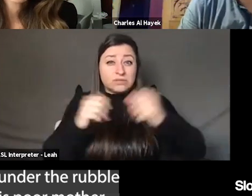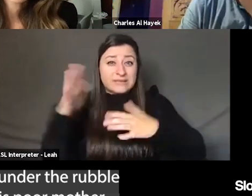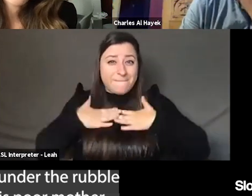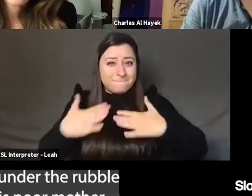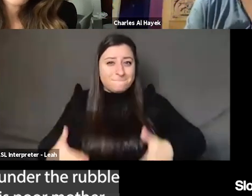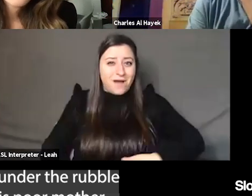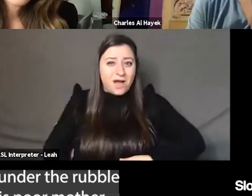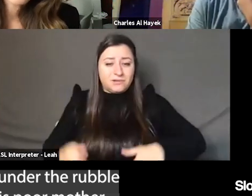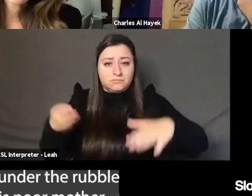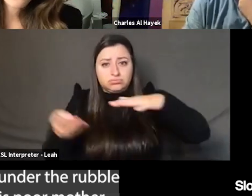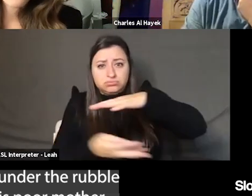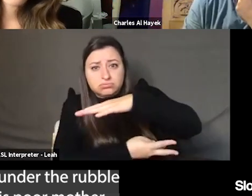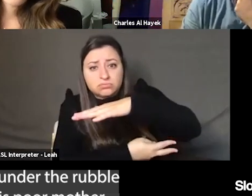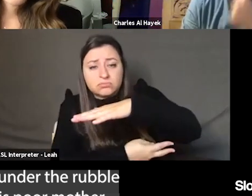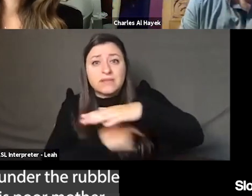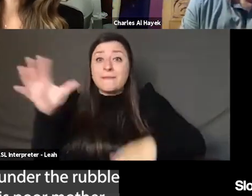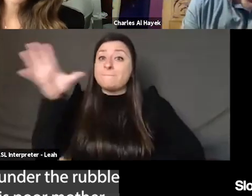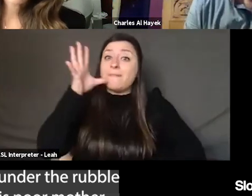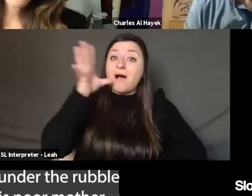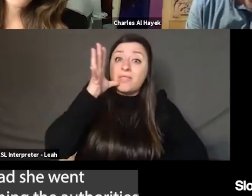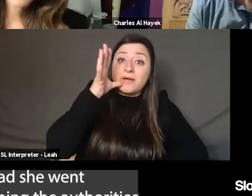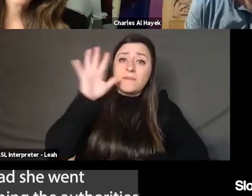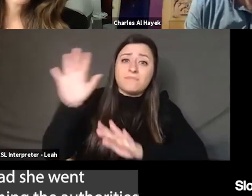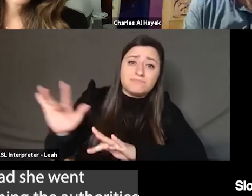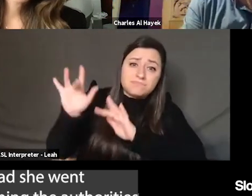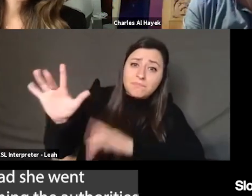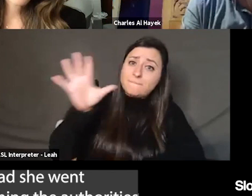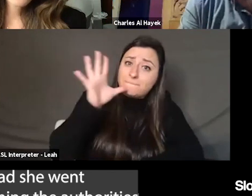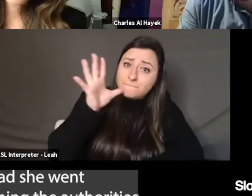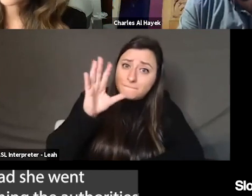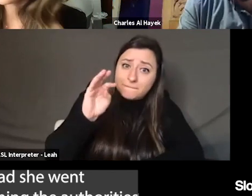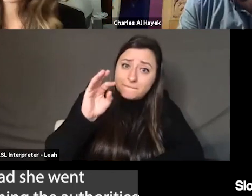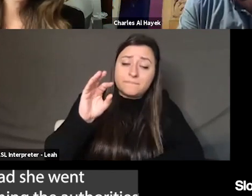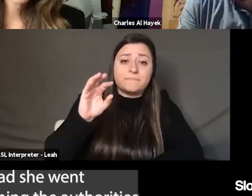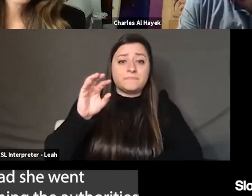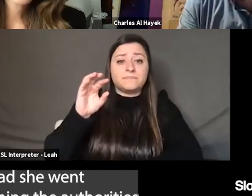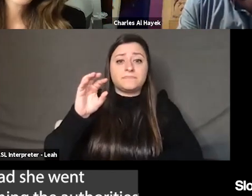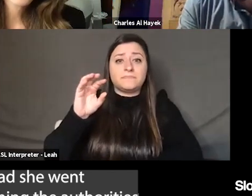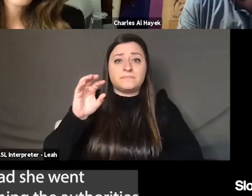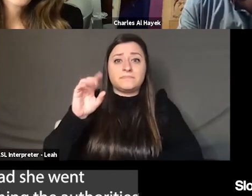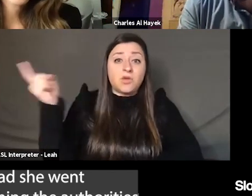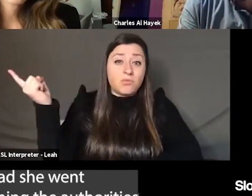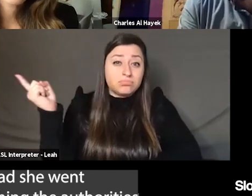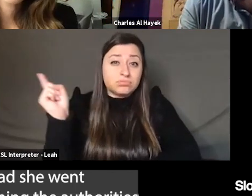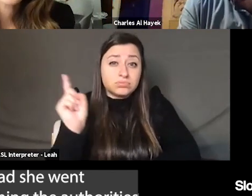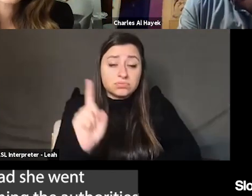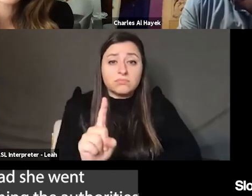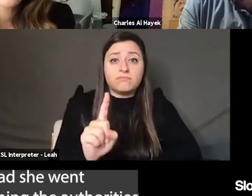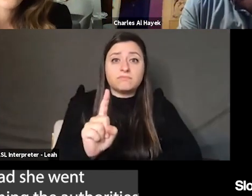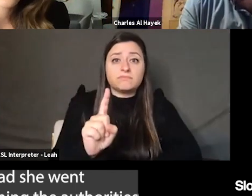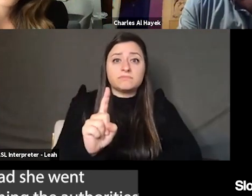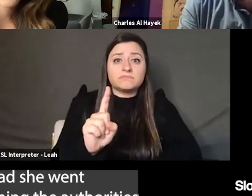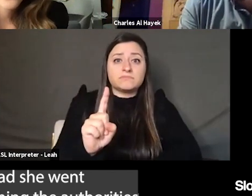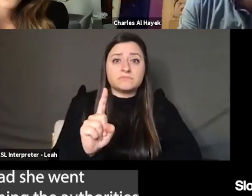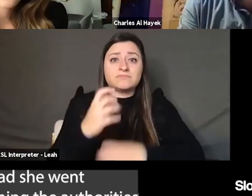was under the rubble, and his mother, his poor mother, Madame Nuhad Haish, went and she was